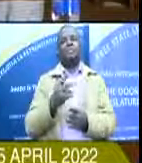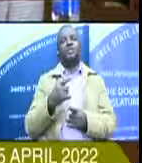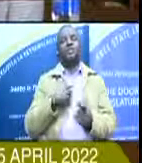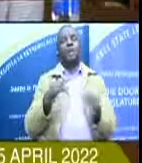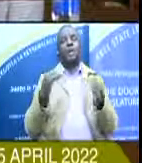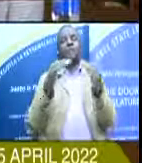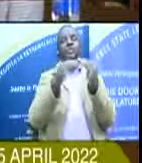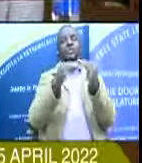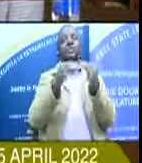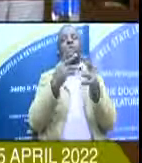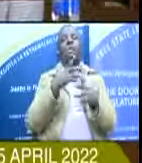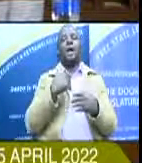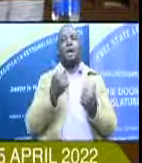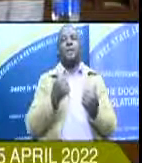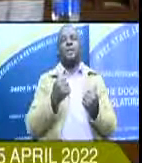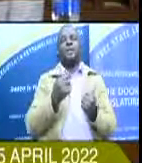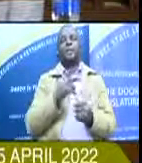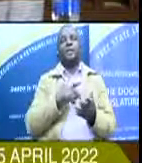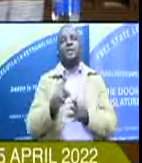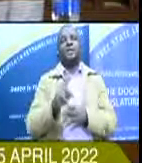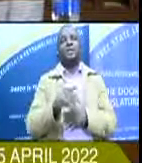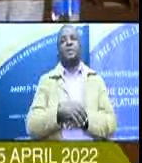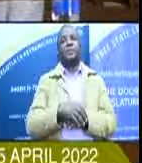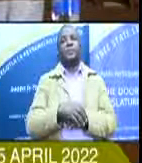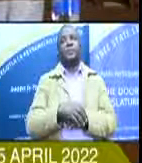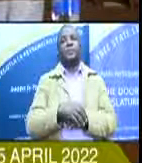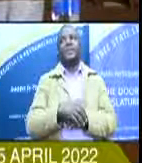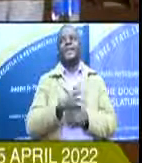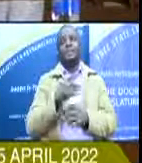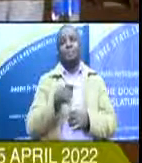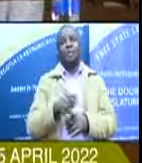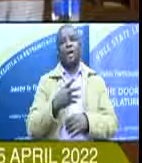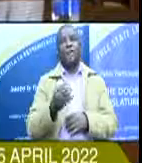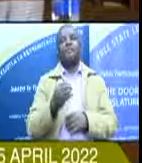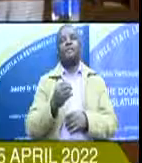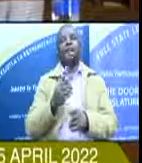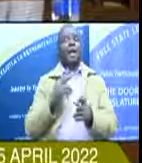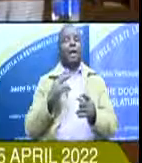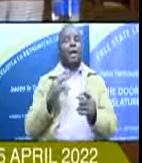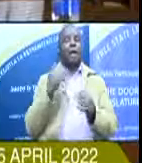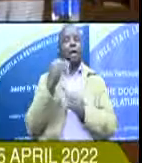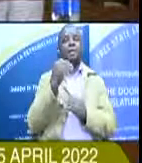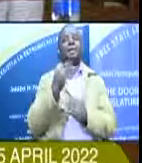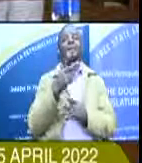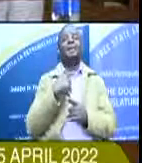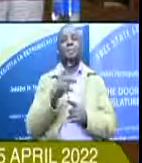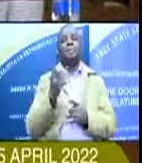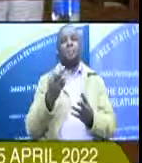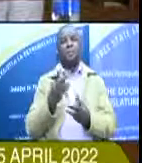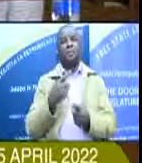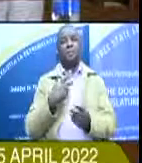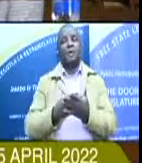professionals in whom we have a high turnover. The retention strategy is under review